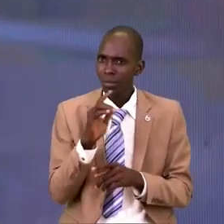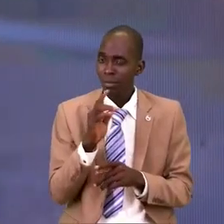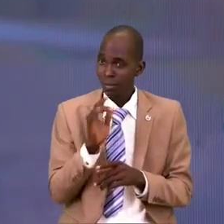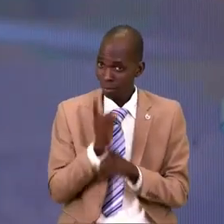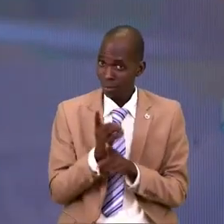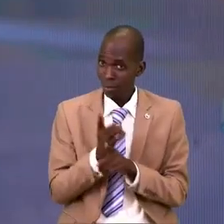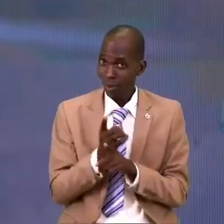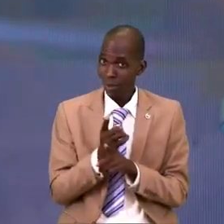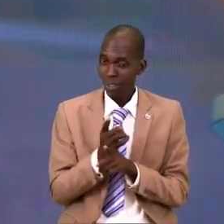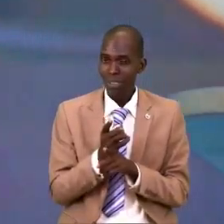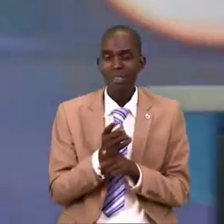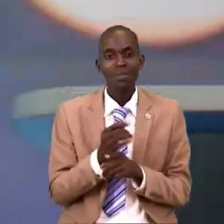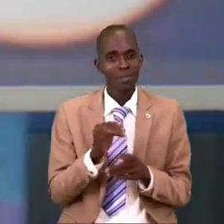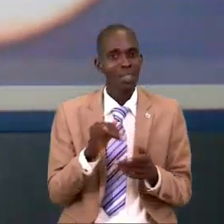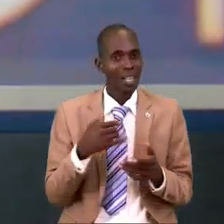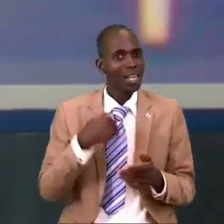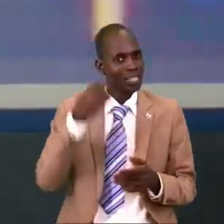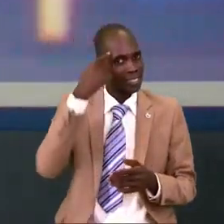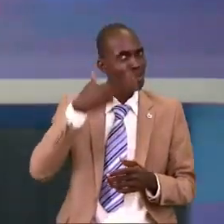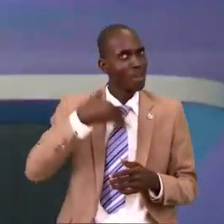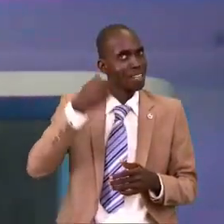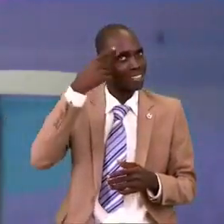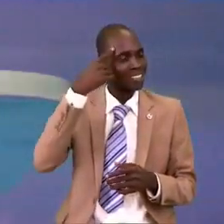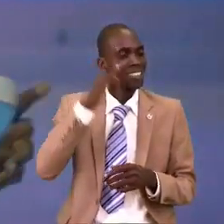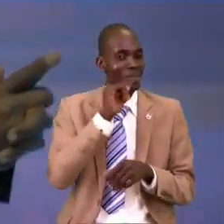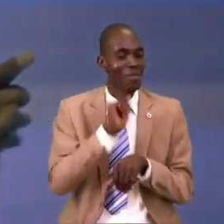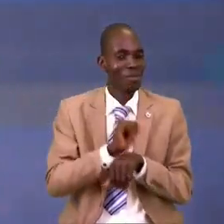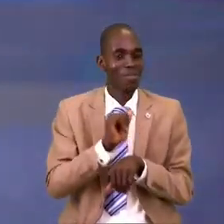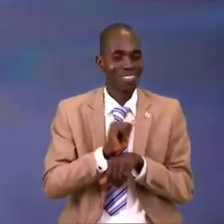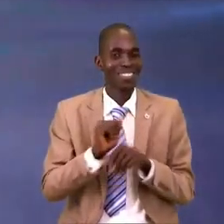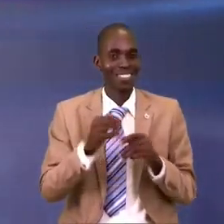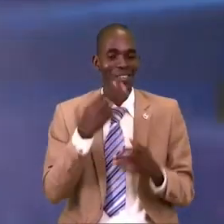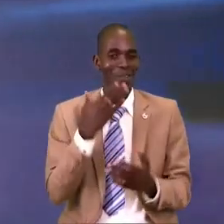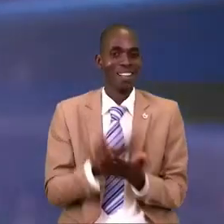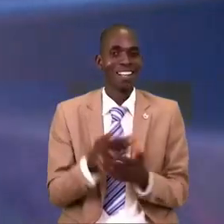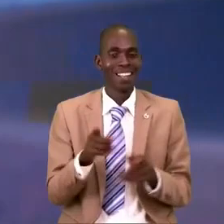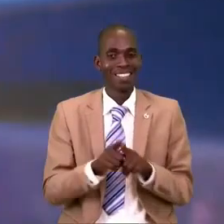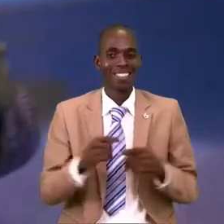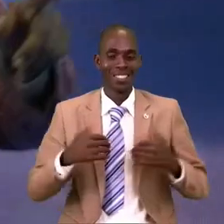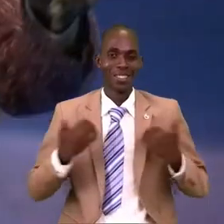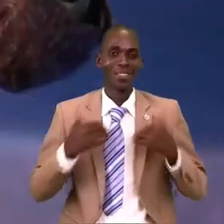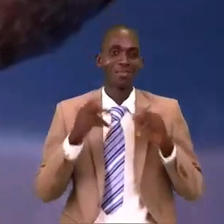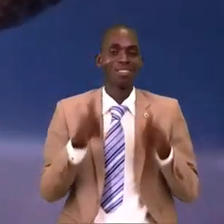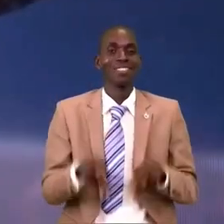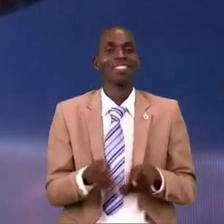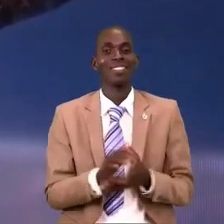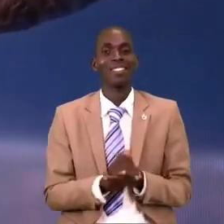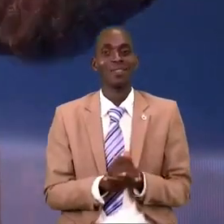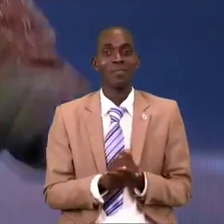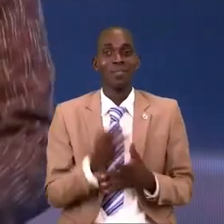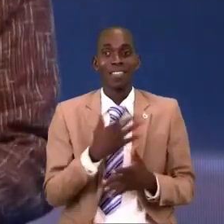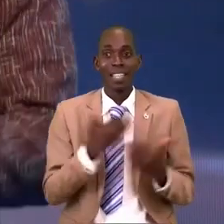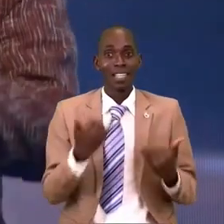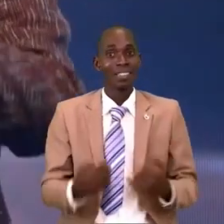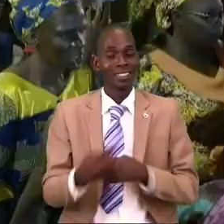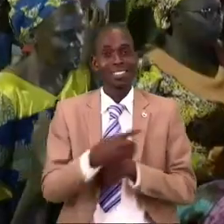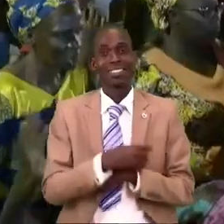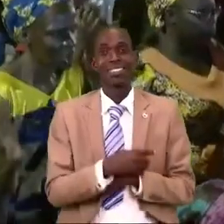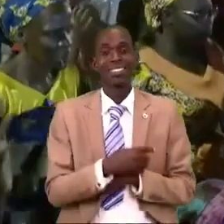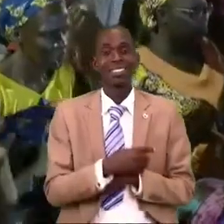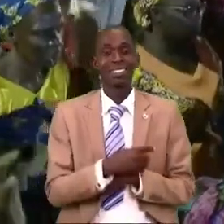And today, as the power of the Lord will come upon you, miracle will